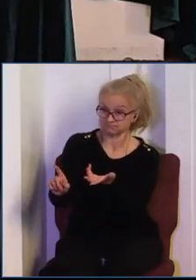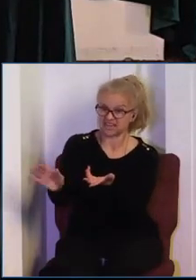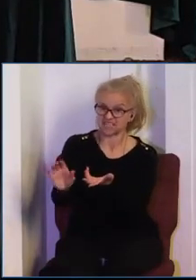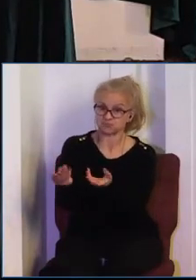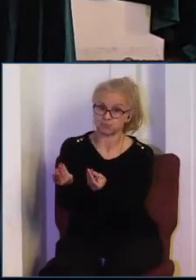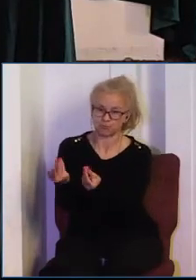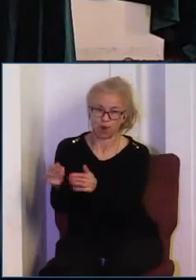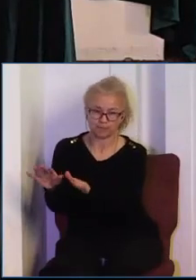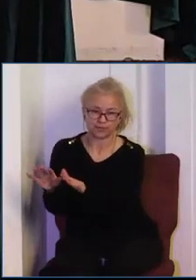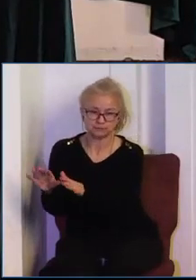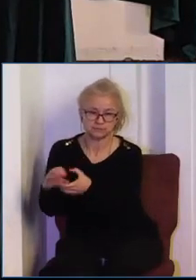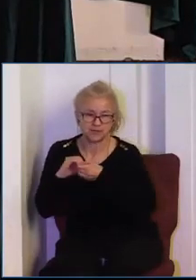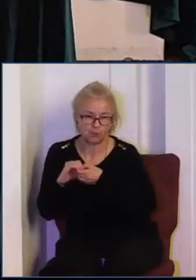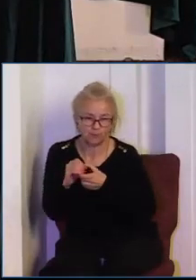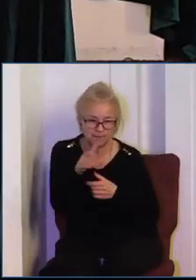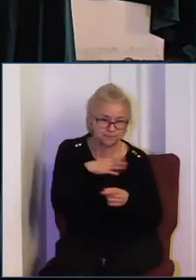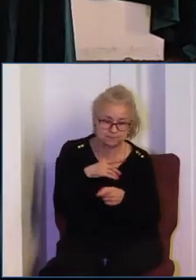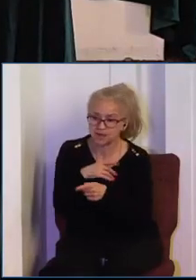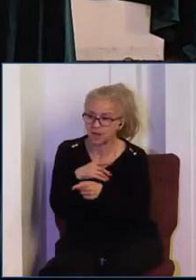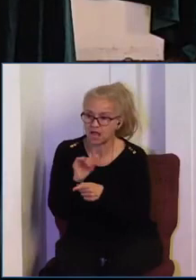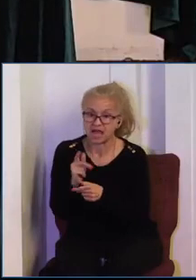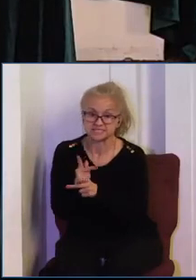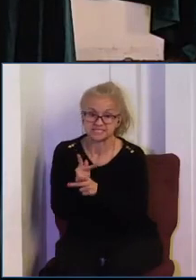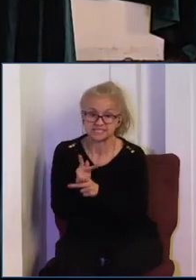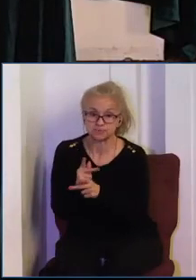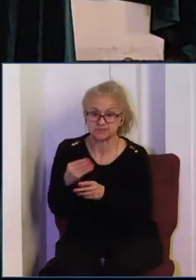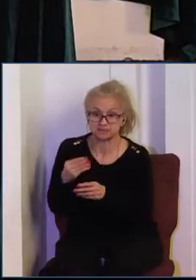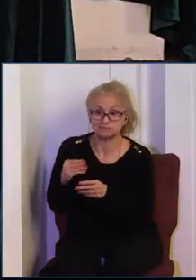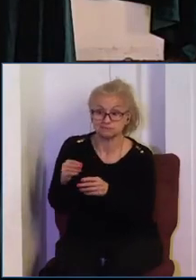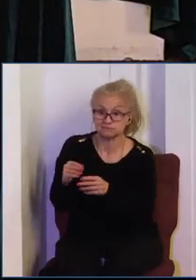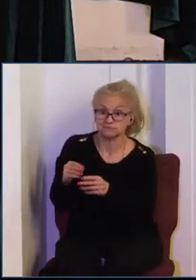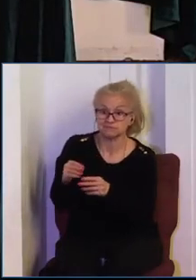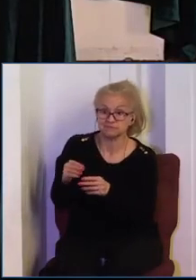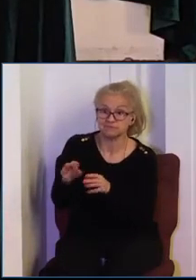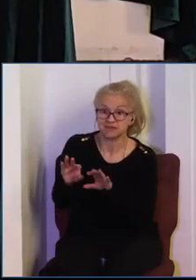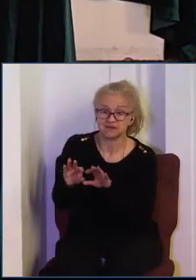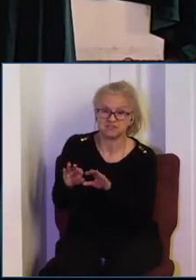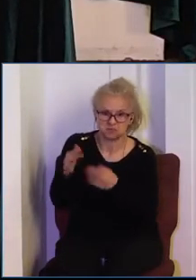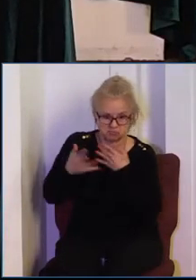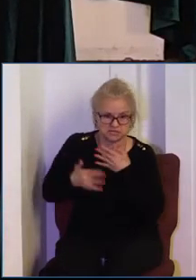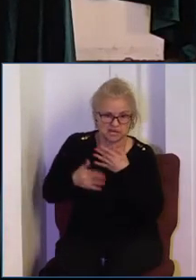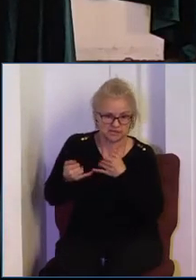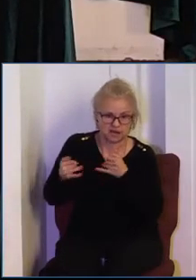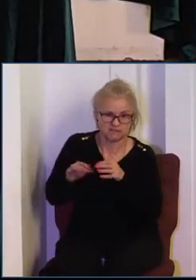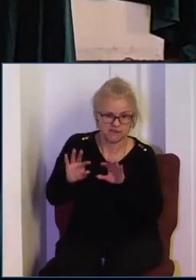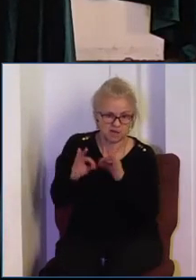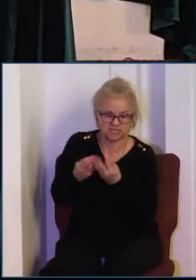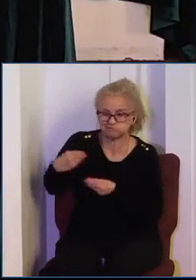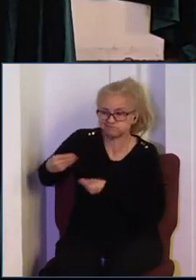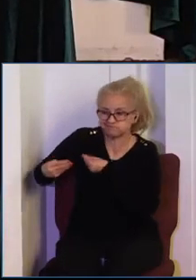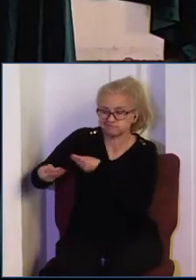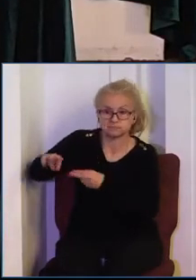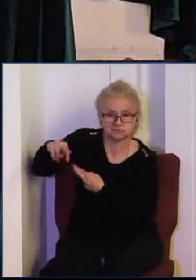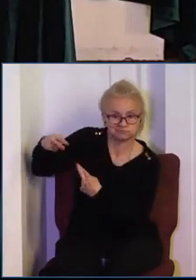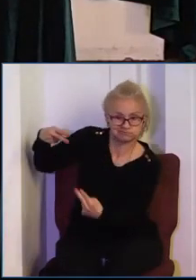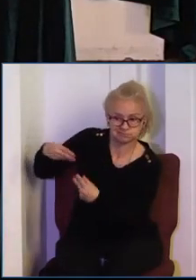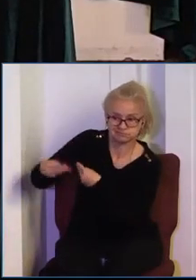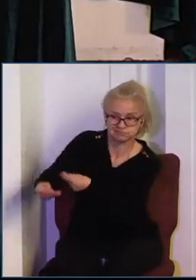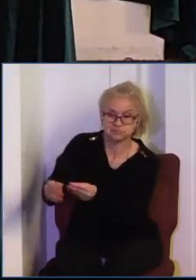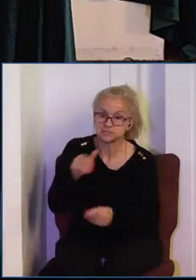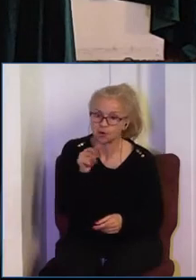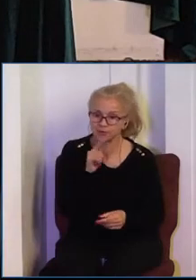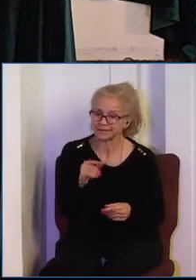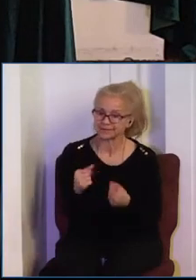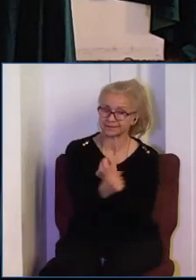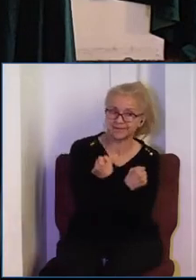property. And to keep the line, the bloodline going. It wasn't about so much love